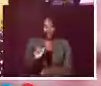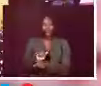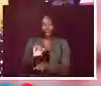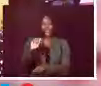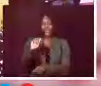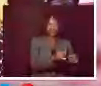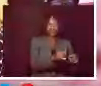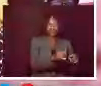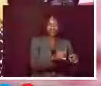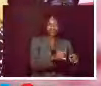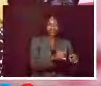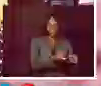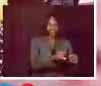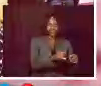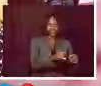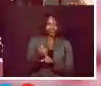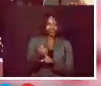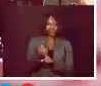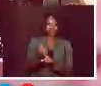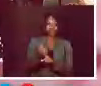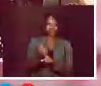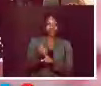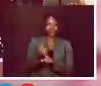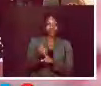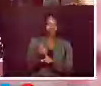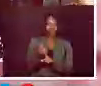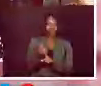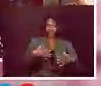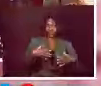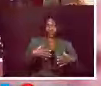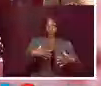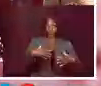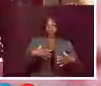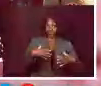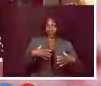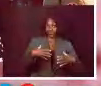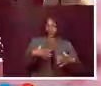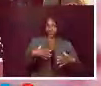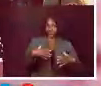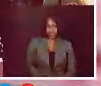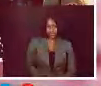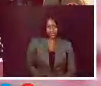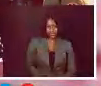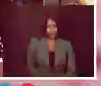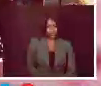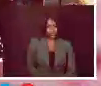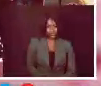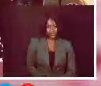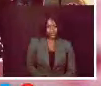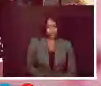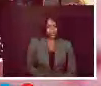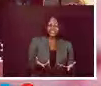Each of the delegation strengths. So you cannot